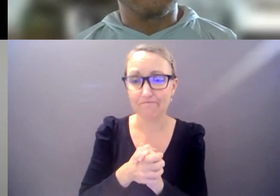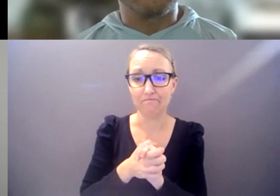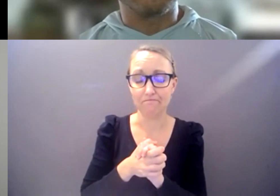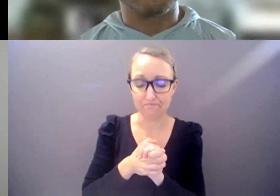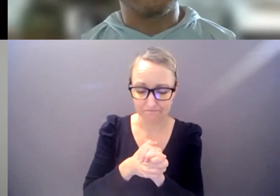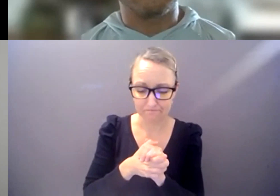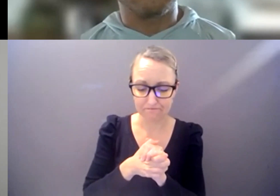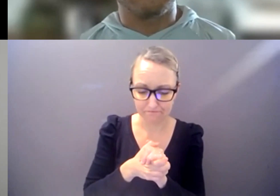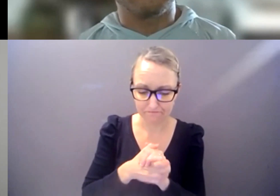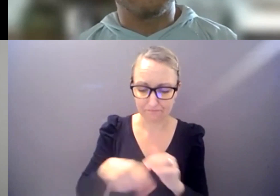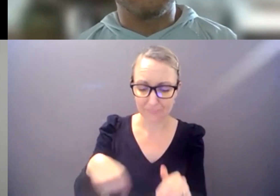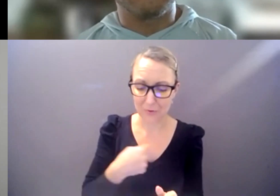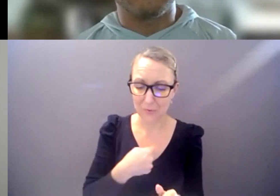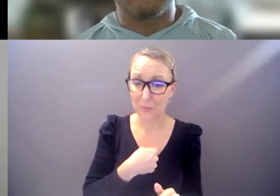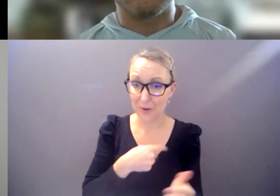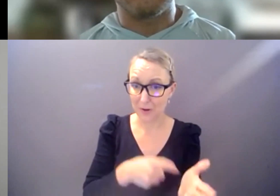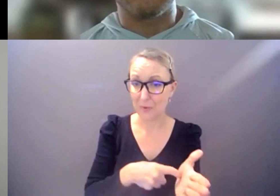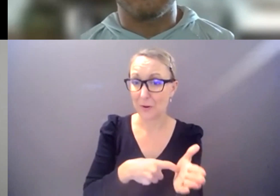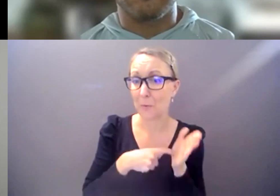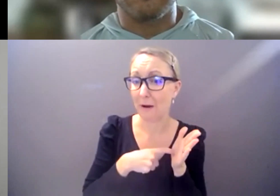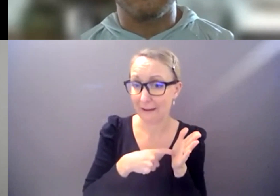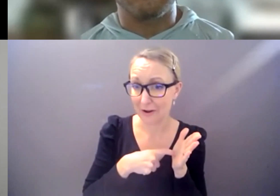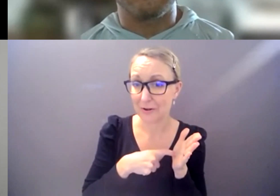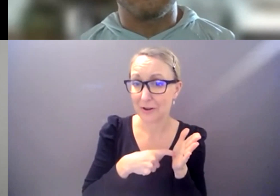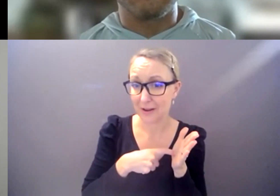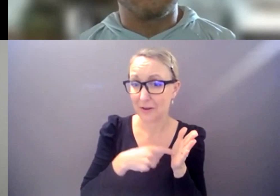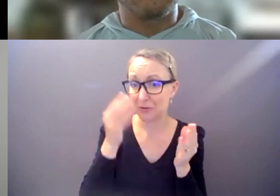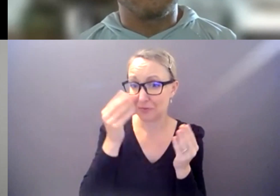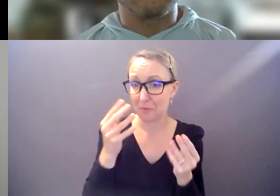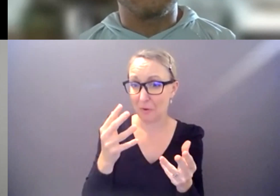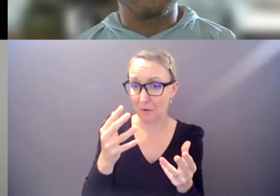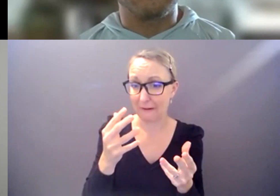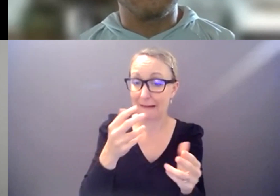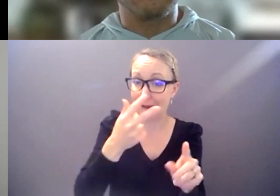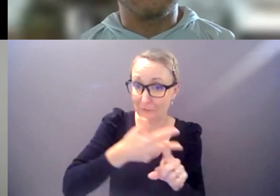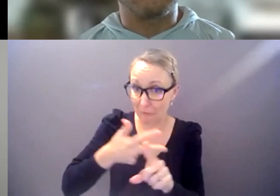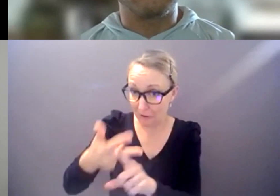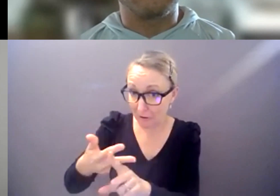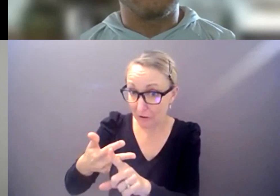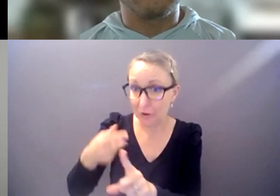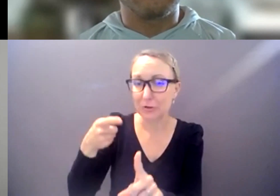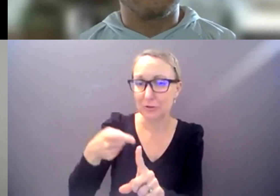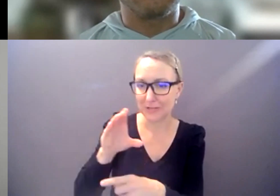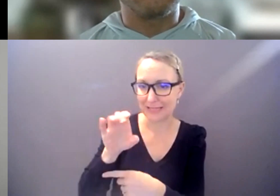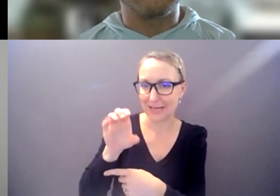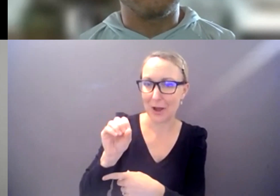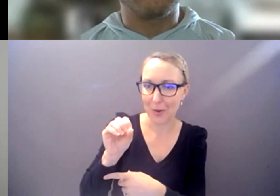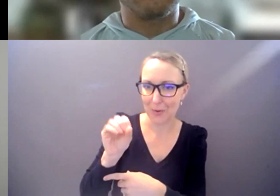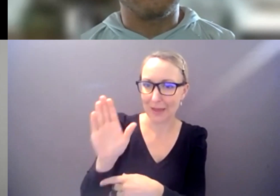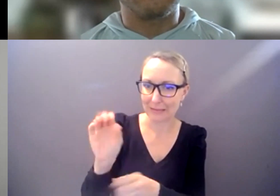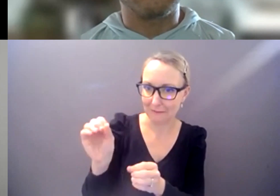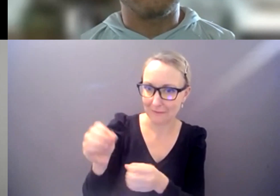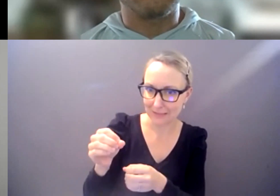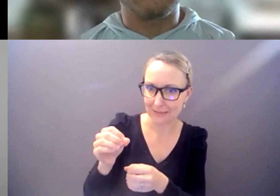We are required to report quarterly to the CEO's office satisfaction results for